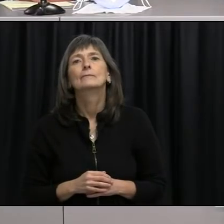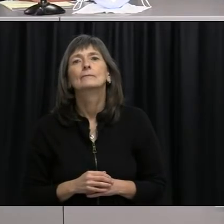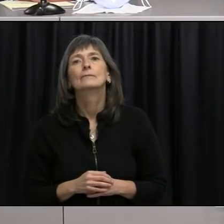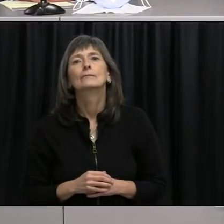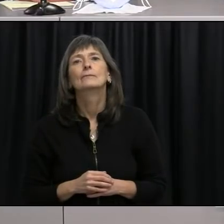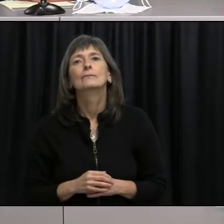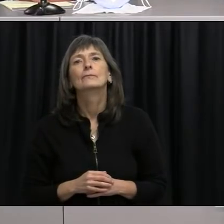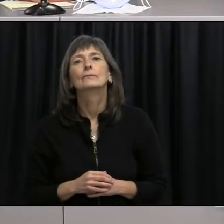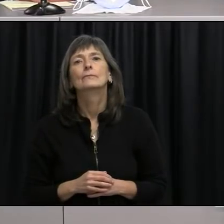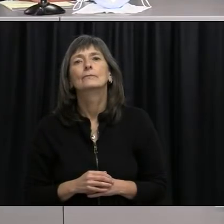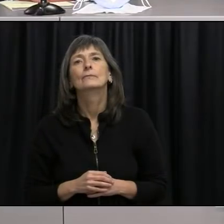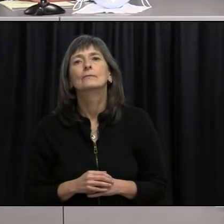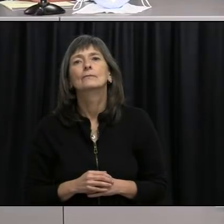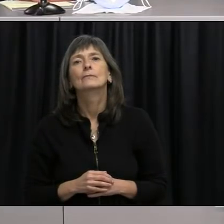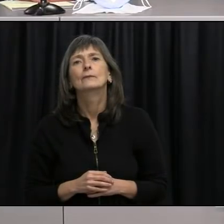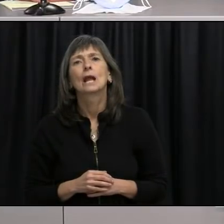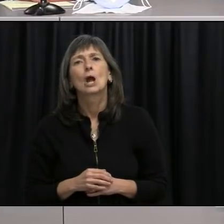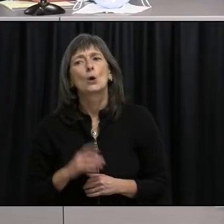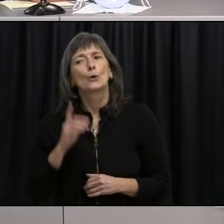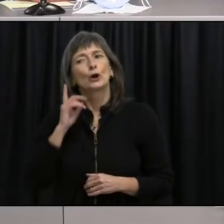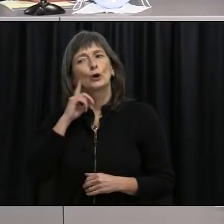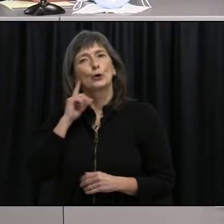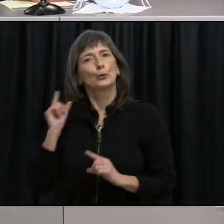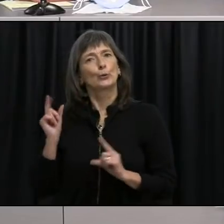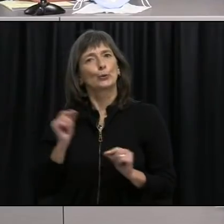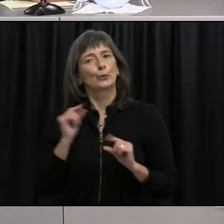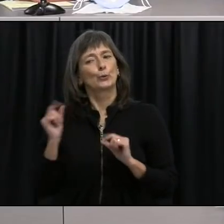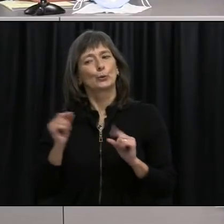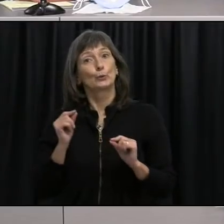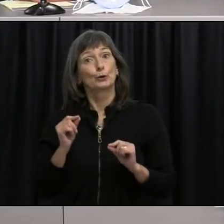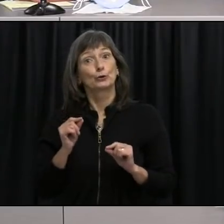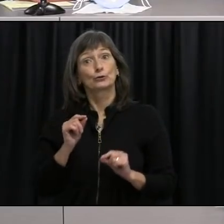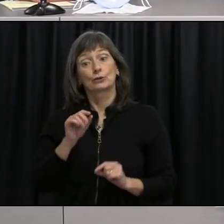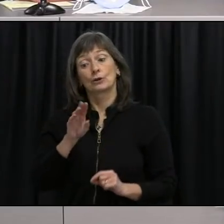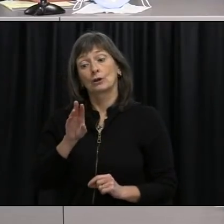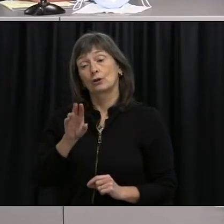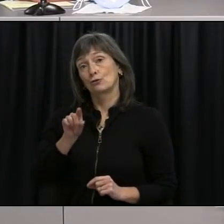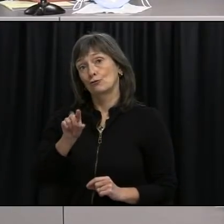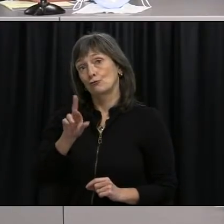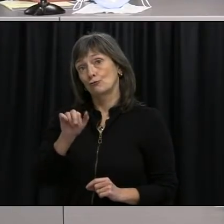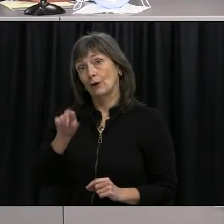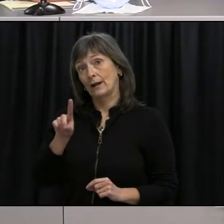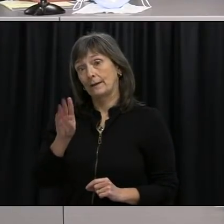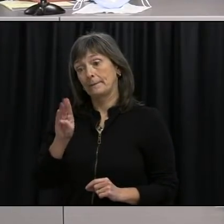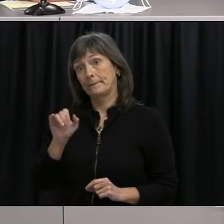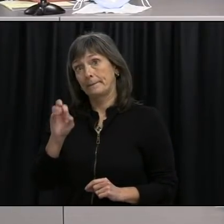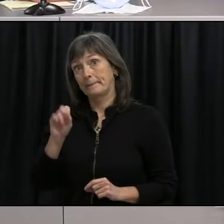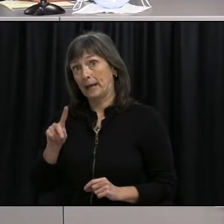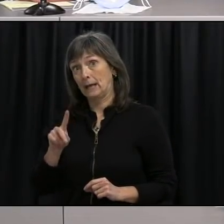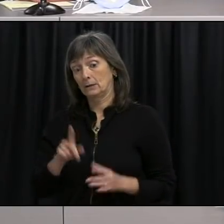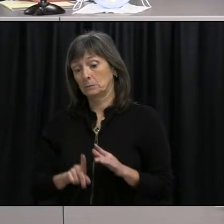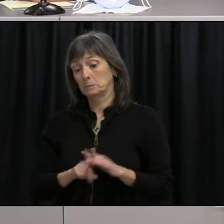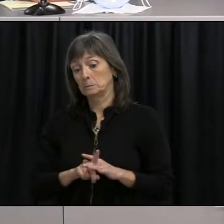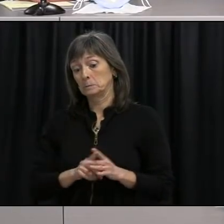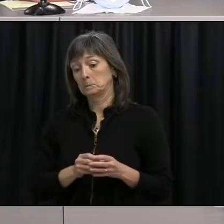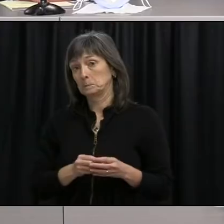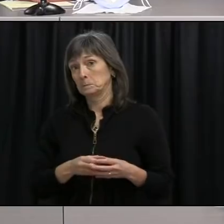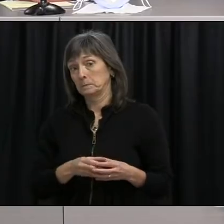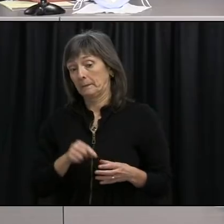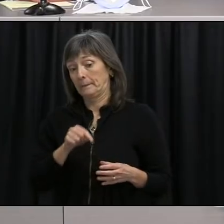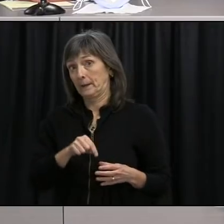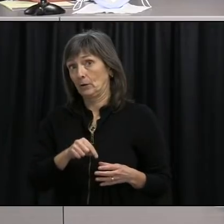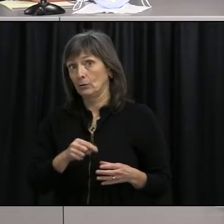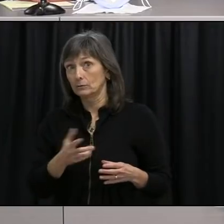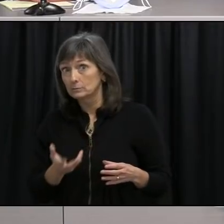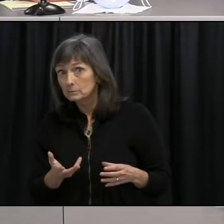potential COVID situation in Grand Bank. So I was just wondering, does the provincial government have, what sort of measures does the province